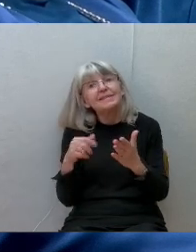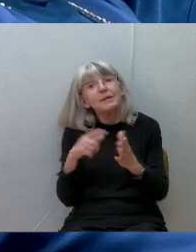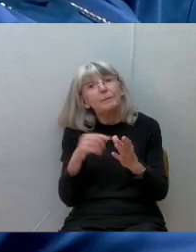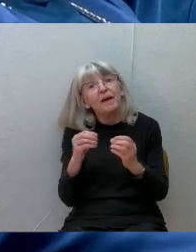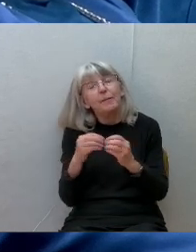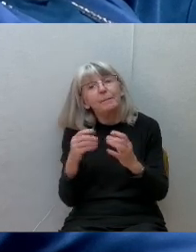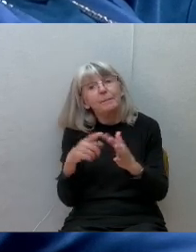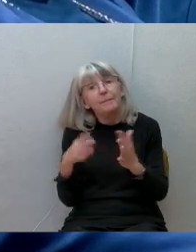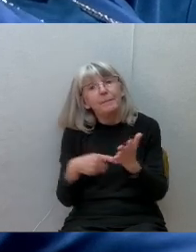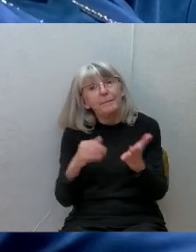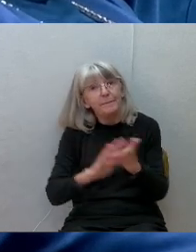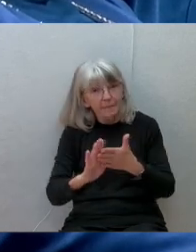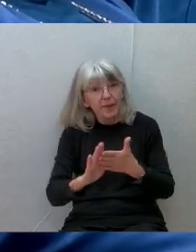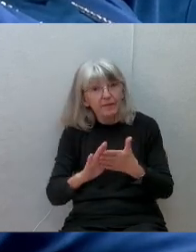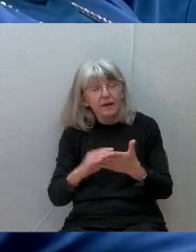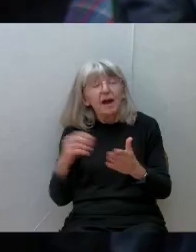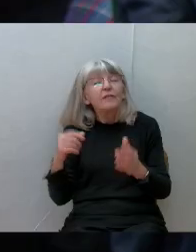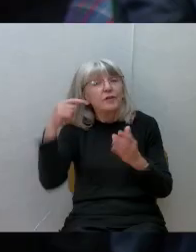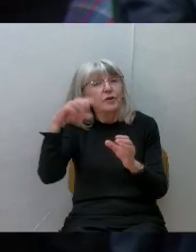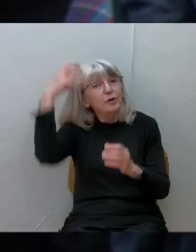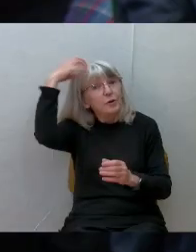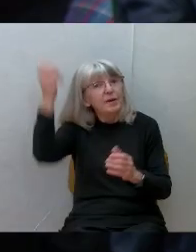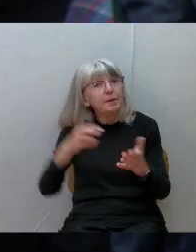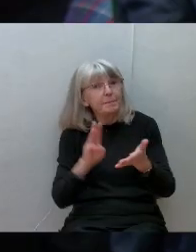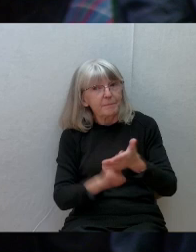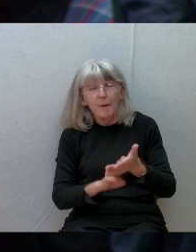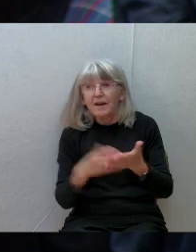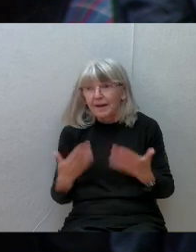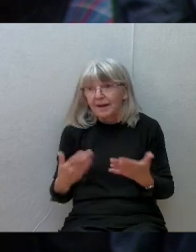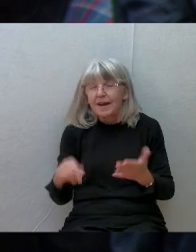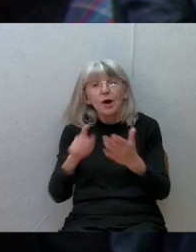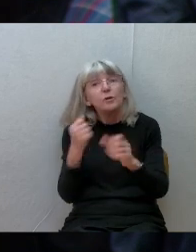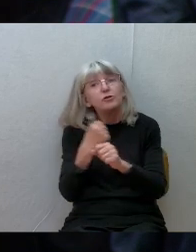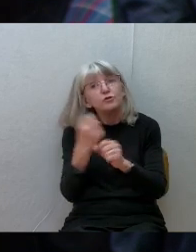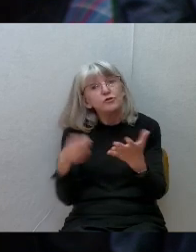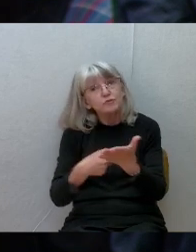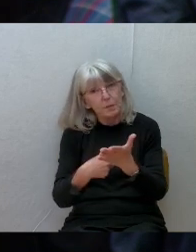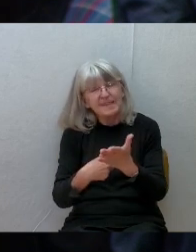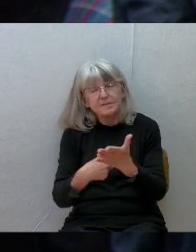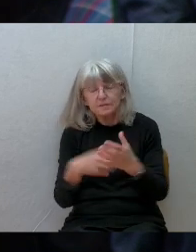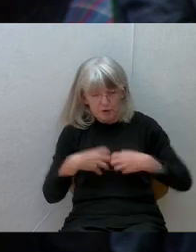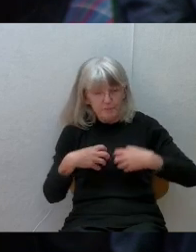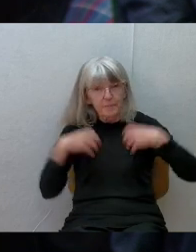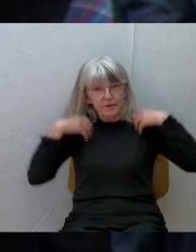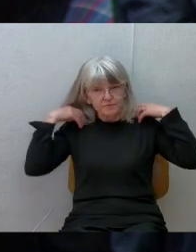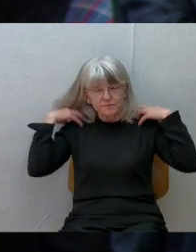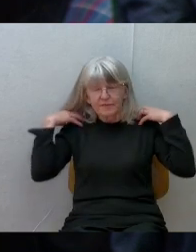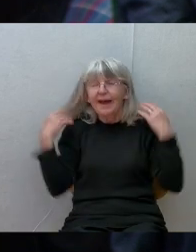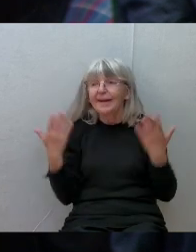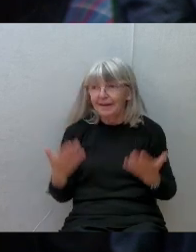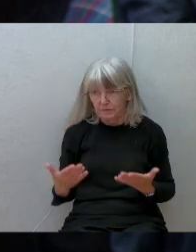Chancellor, Lord George Robertson. And I'll say something more about the Chancellor later. Now, you do have to